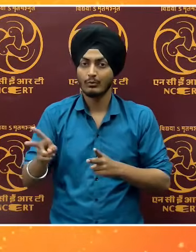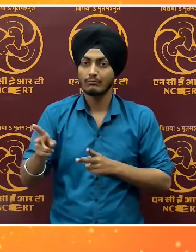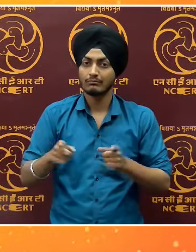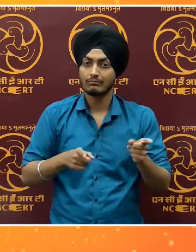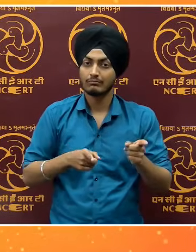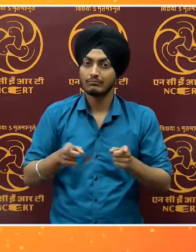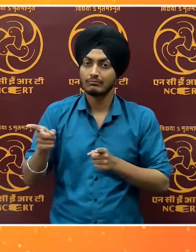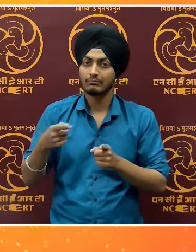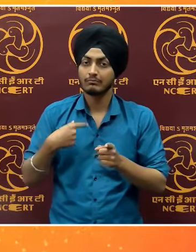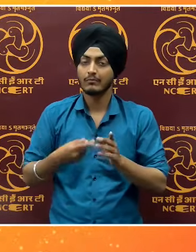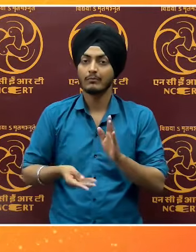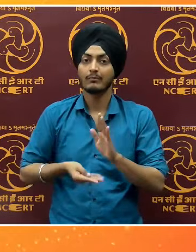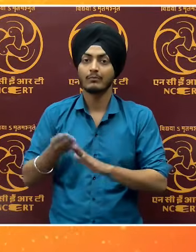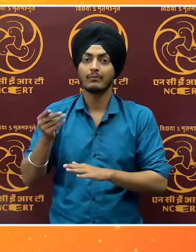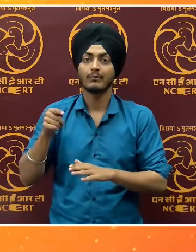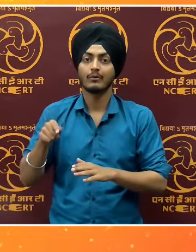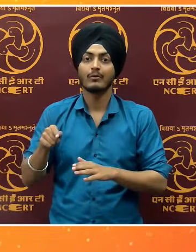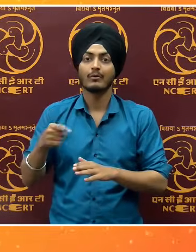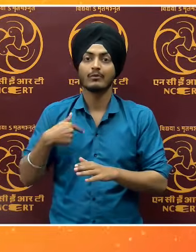has more resistance